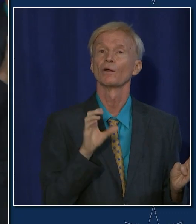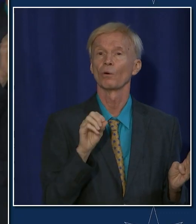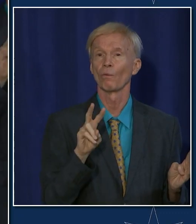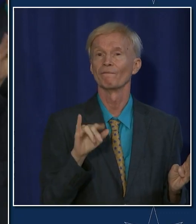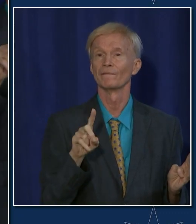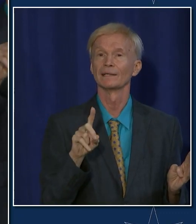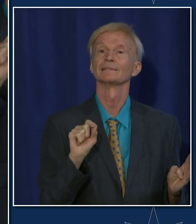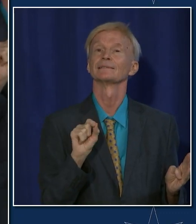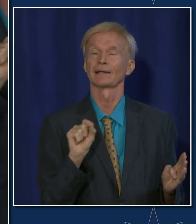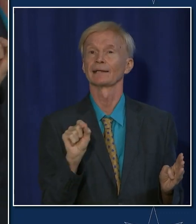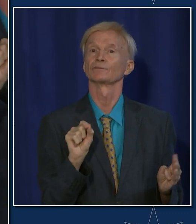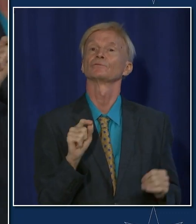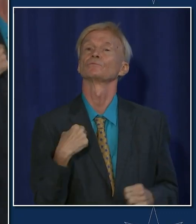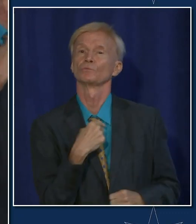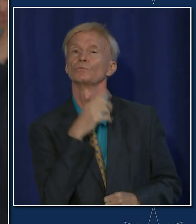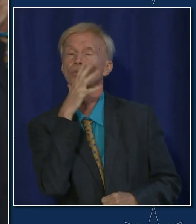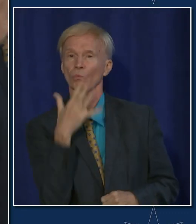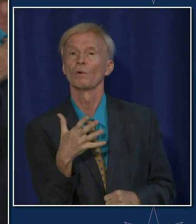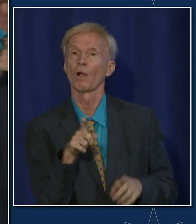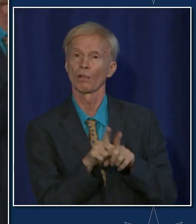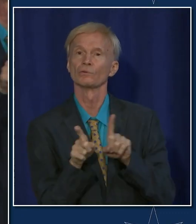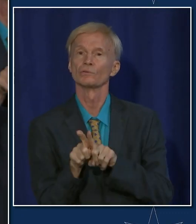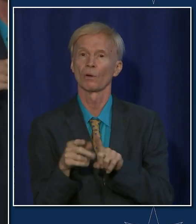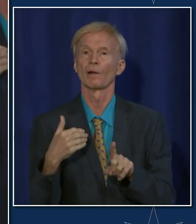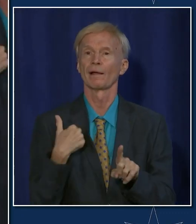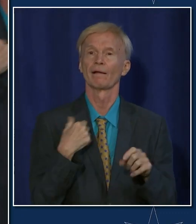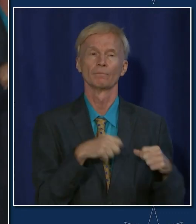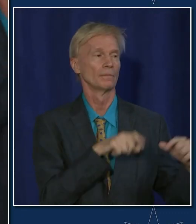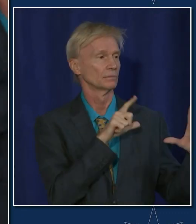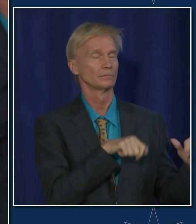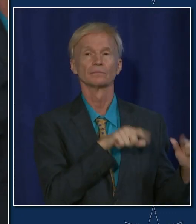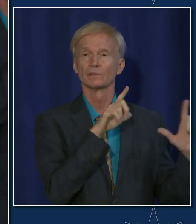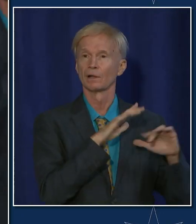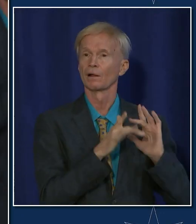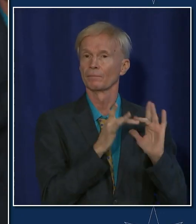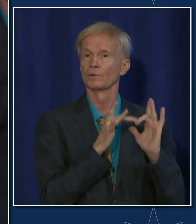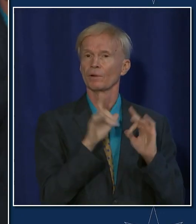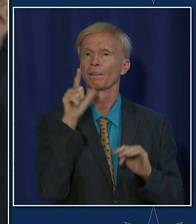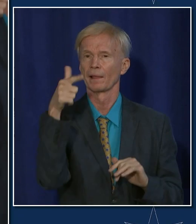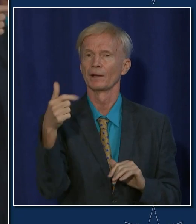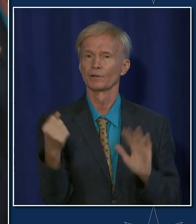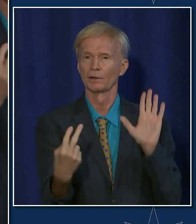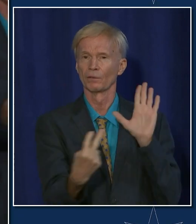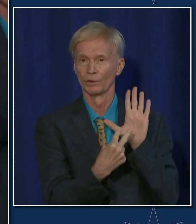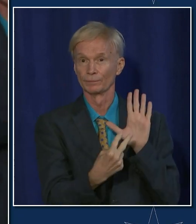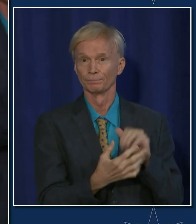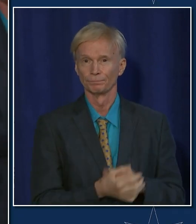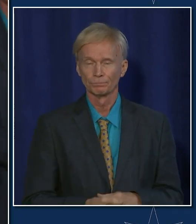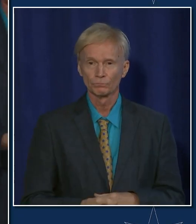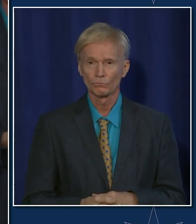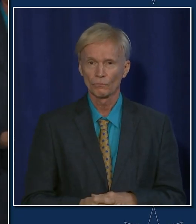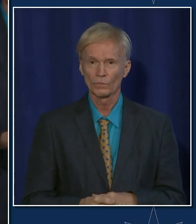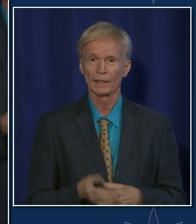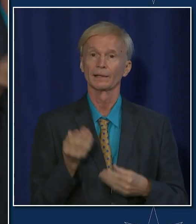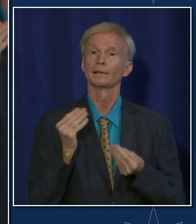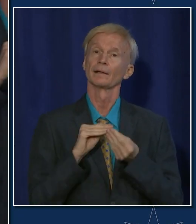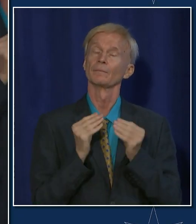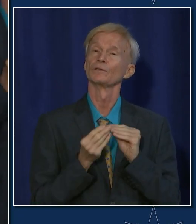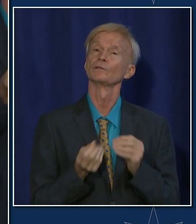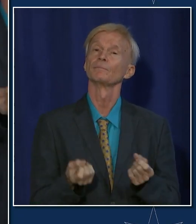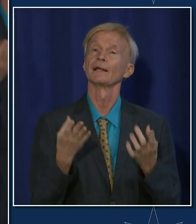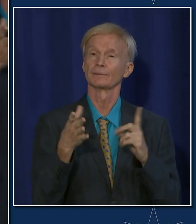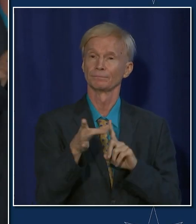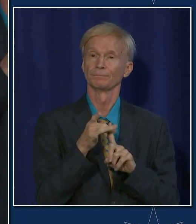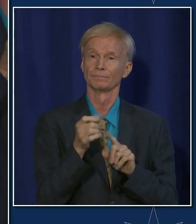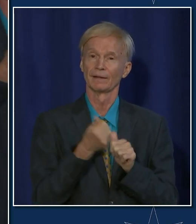chi.gov/COVID-. We also will be posting all of these slides online, so you'll be able to take a closer look later. You see that our cases per day in